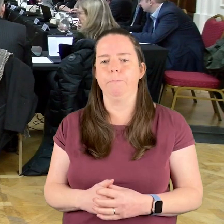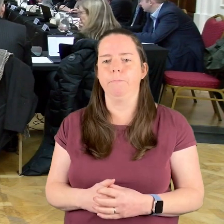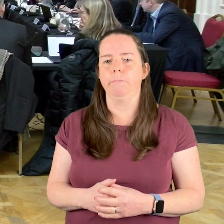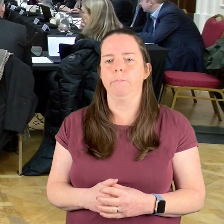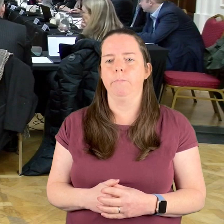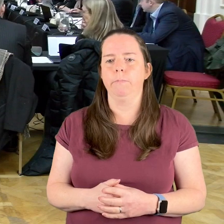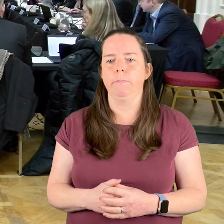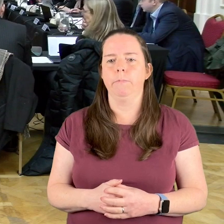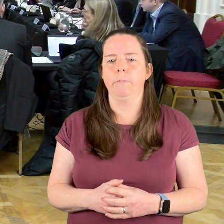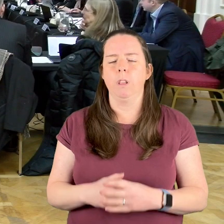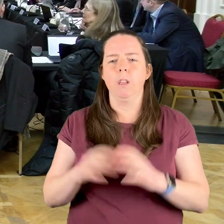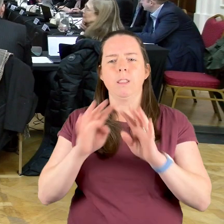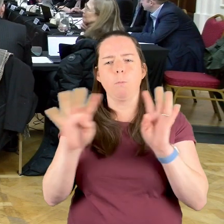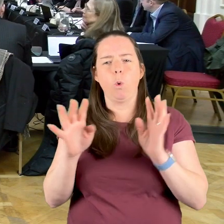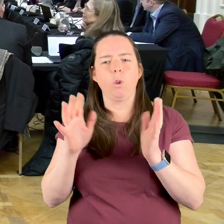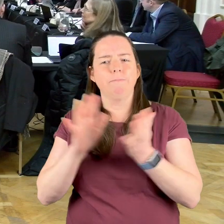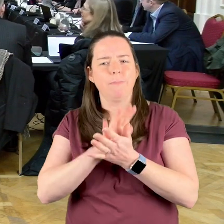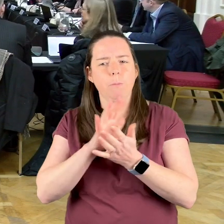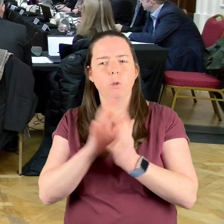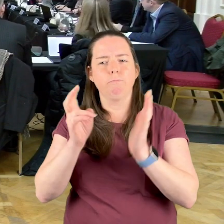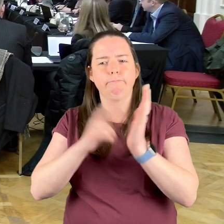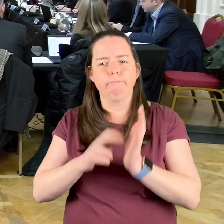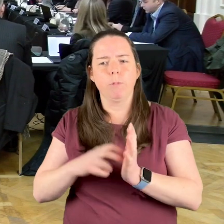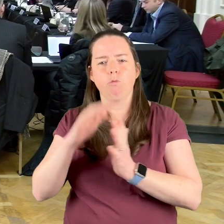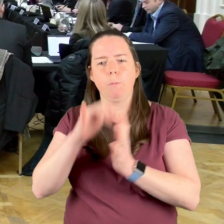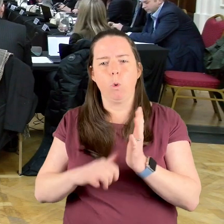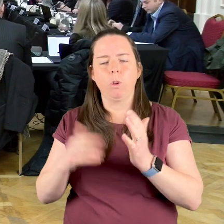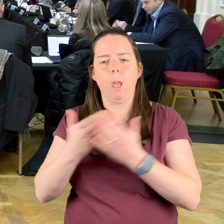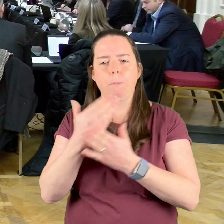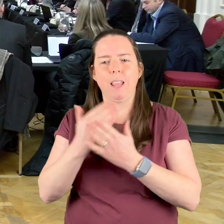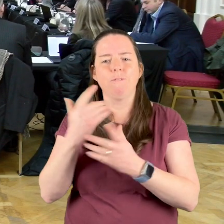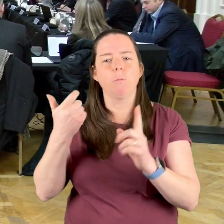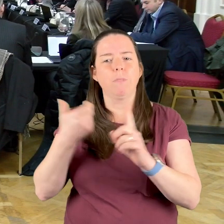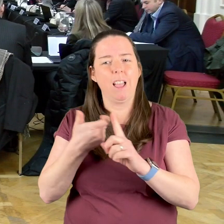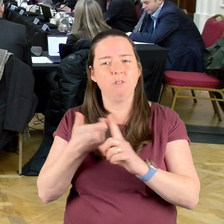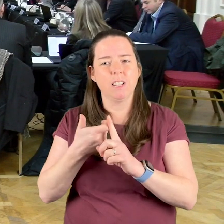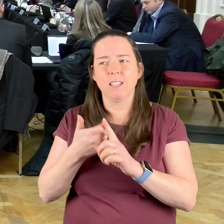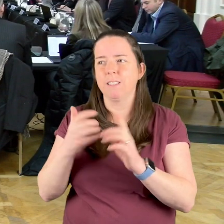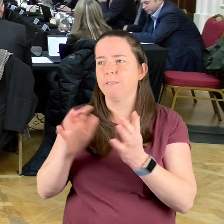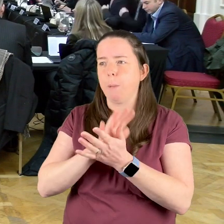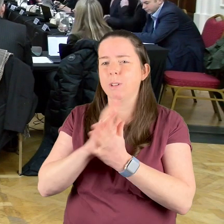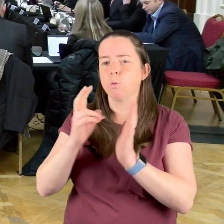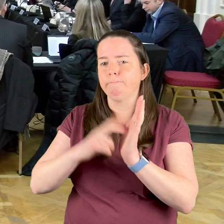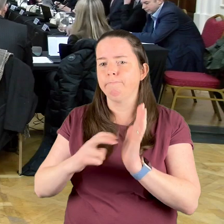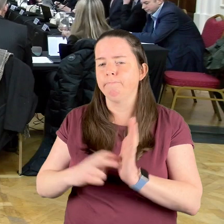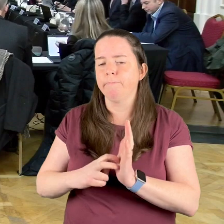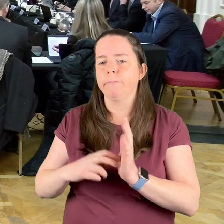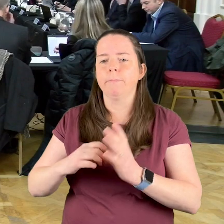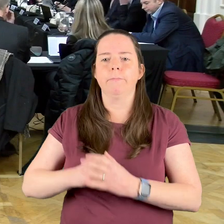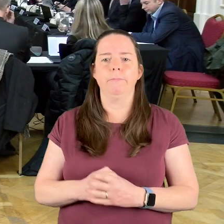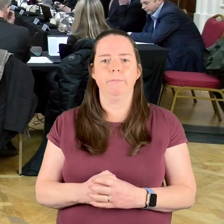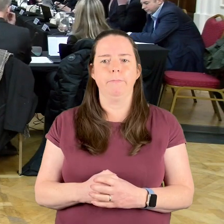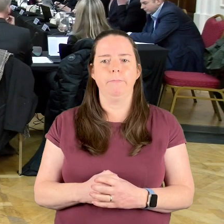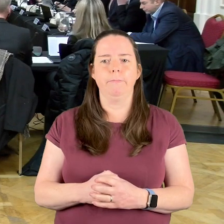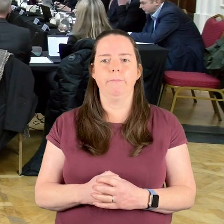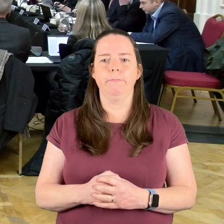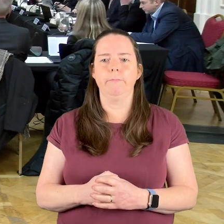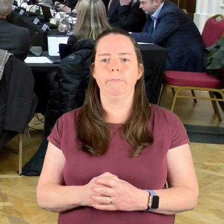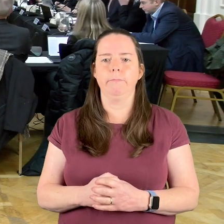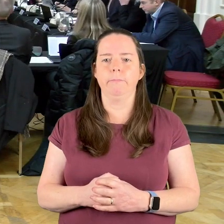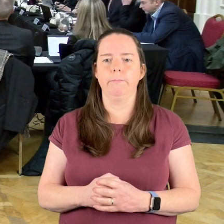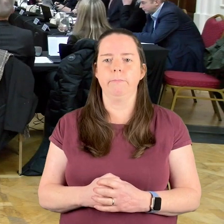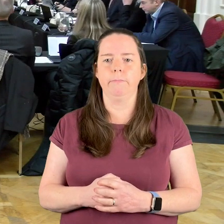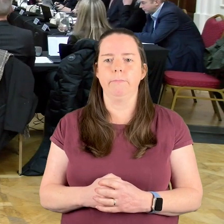Thank you. Is the board content to note the report and update from Karen?